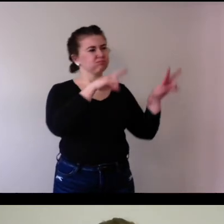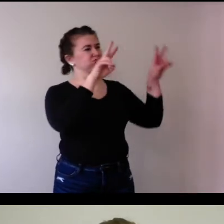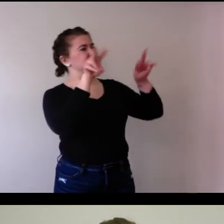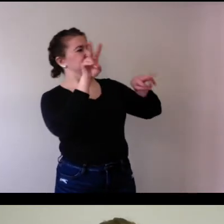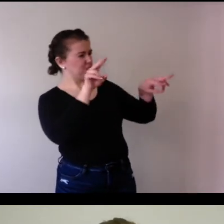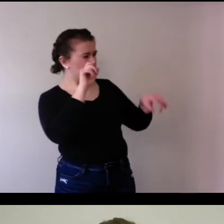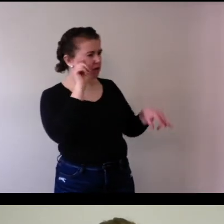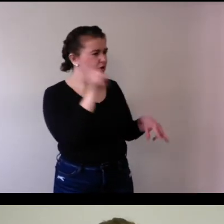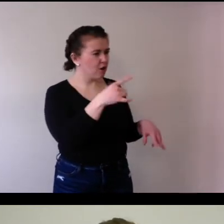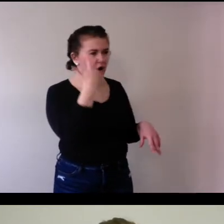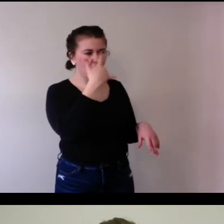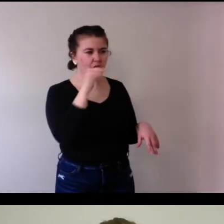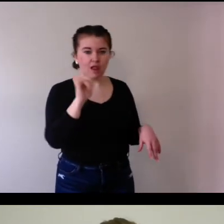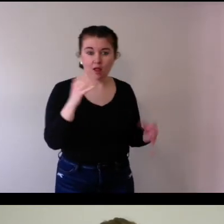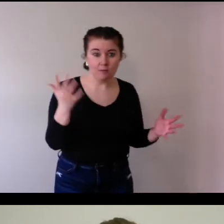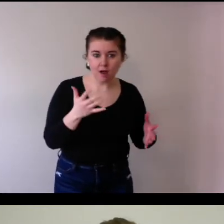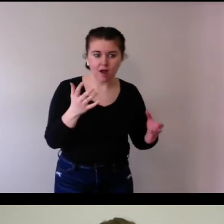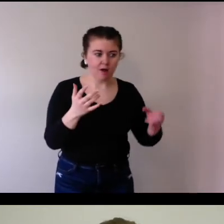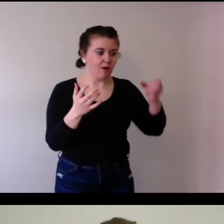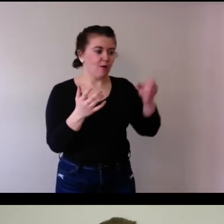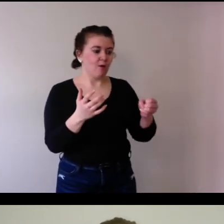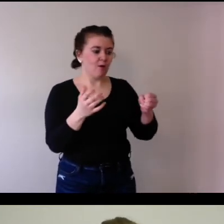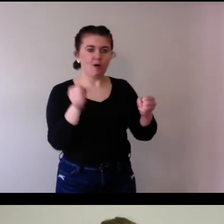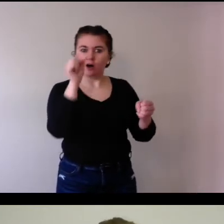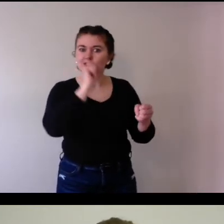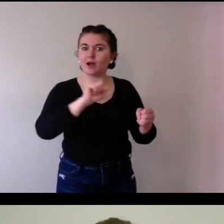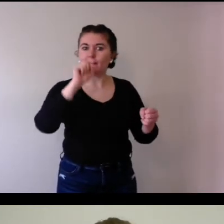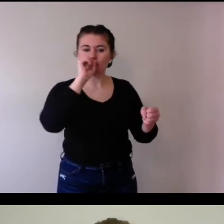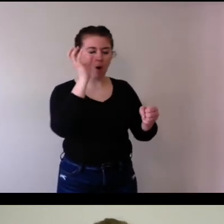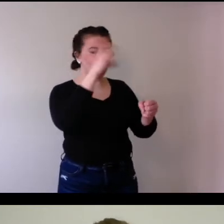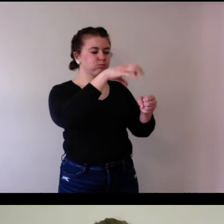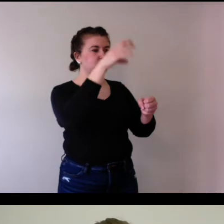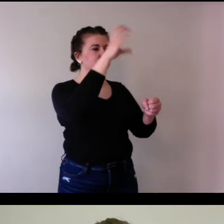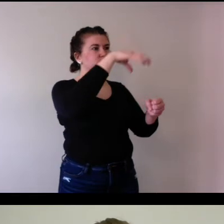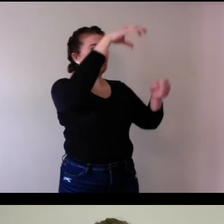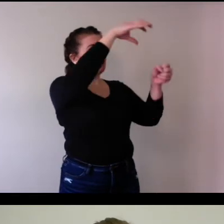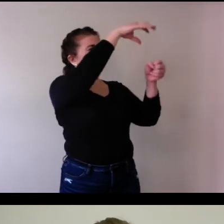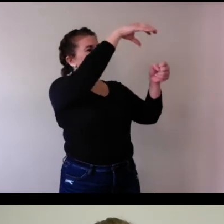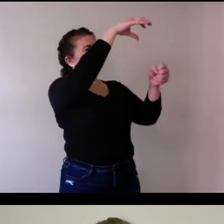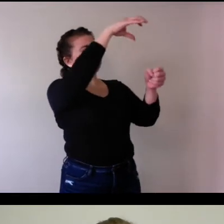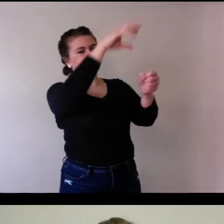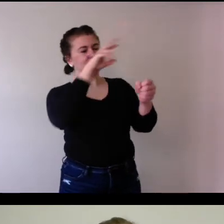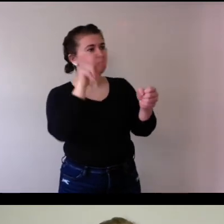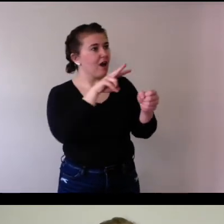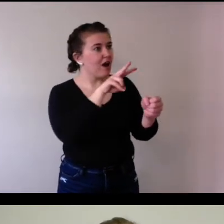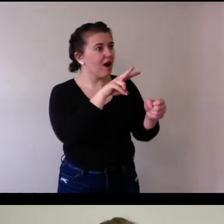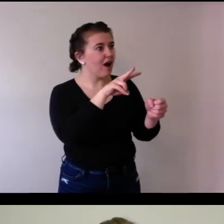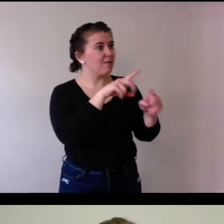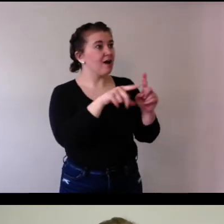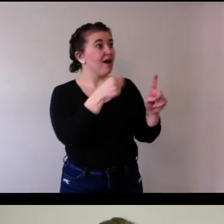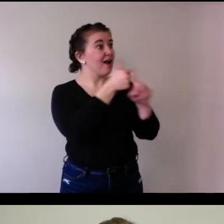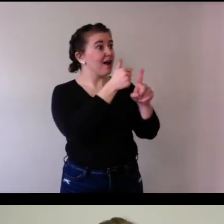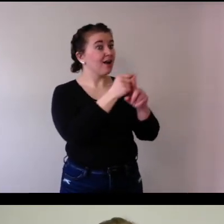Sometimes it looked like an ice cream cone, but it wasn't an ice cream cone.